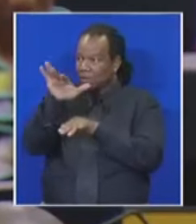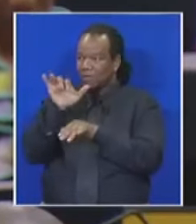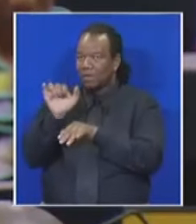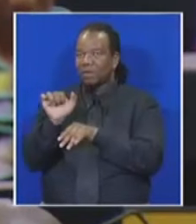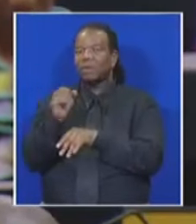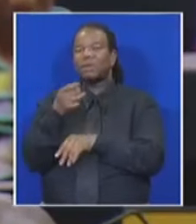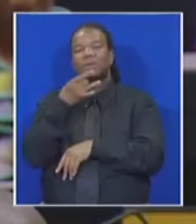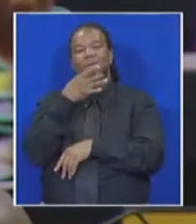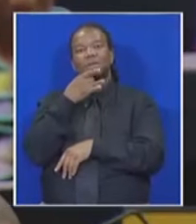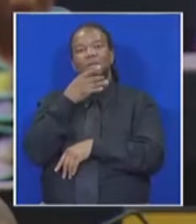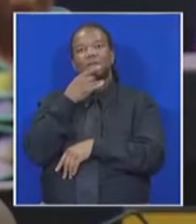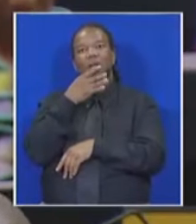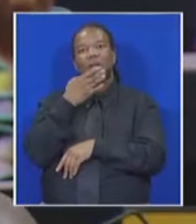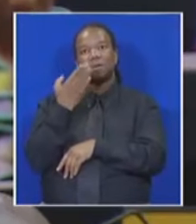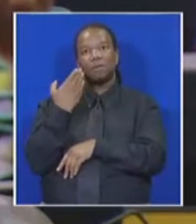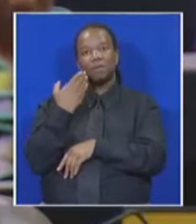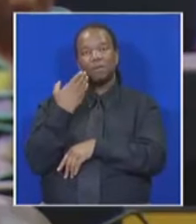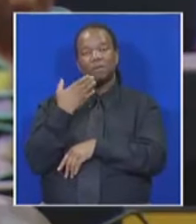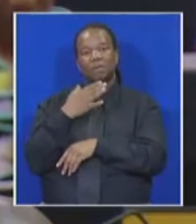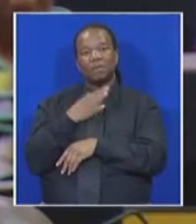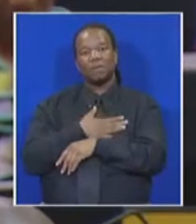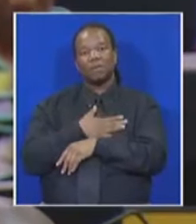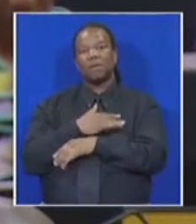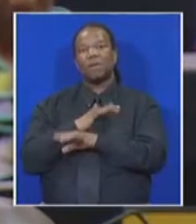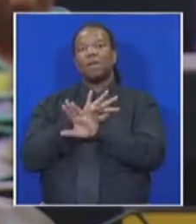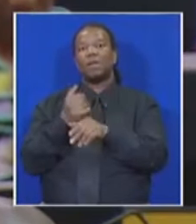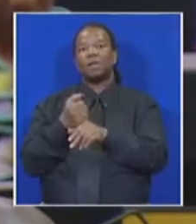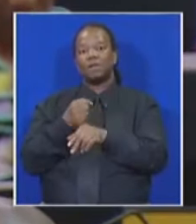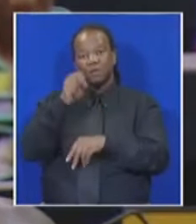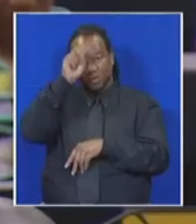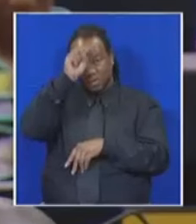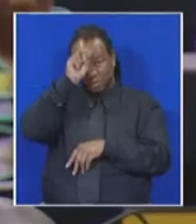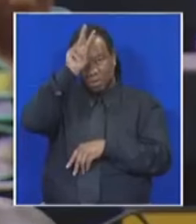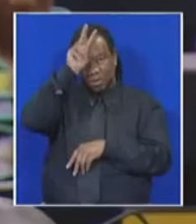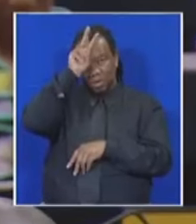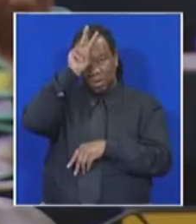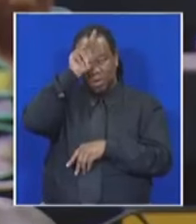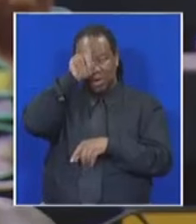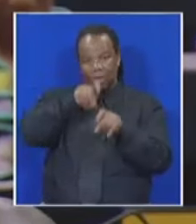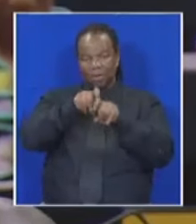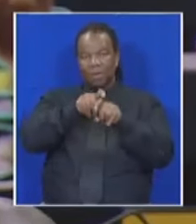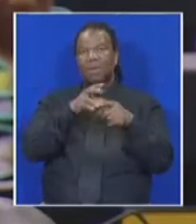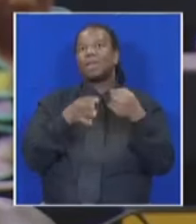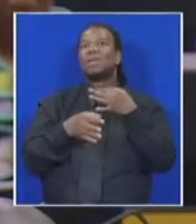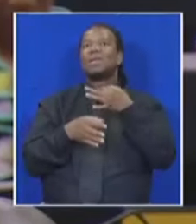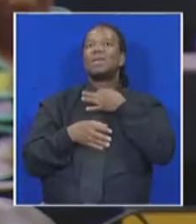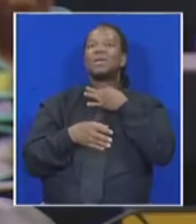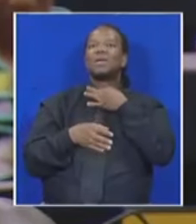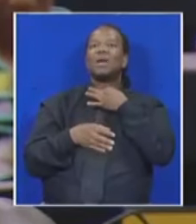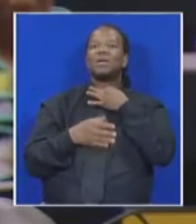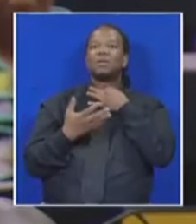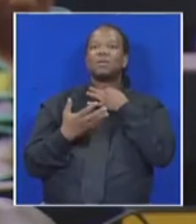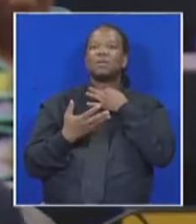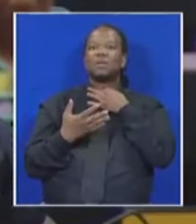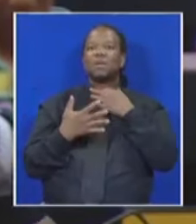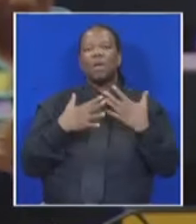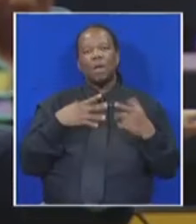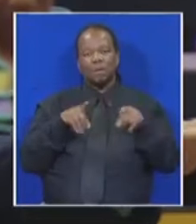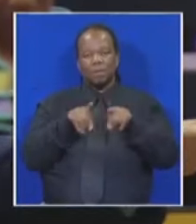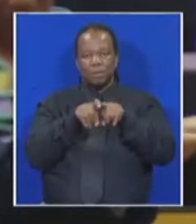Saturday, the Springboks will be playing against a very difficult opponent, England. And I would like to know,